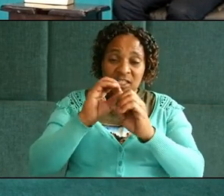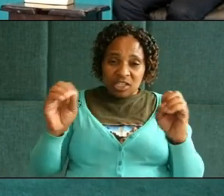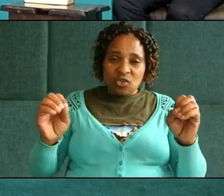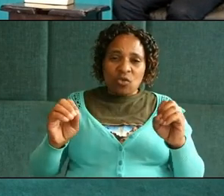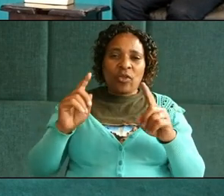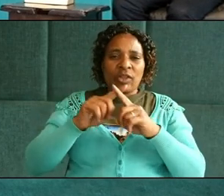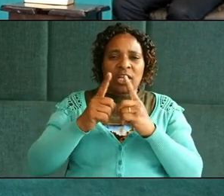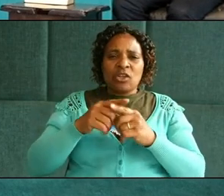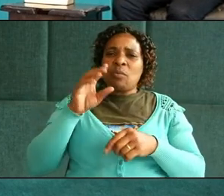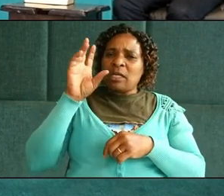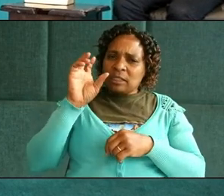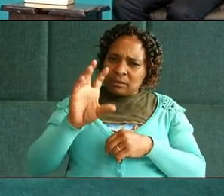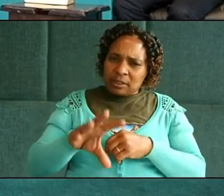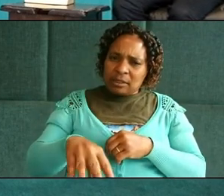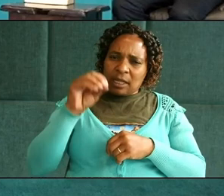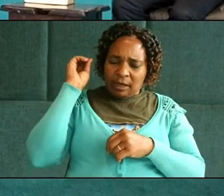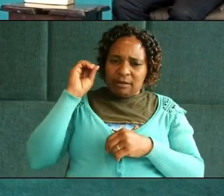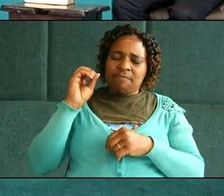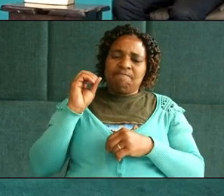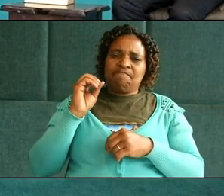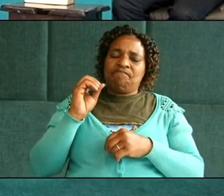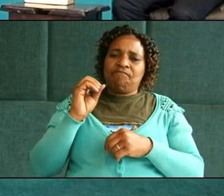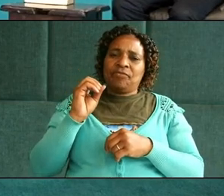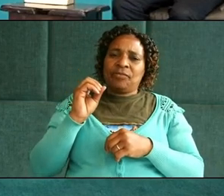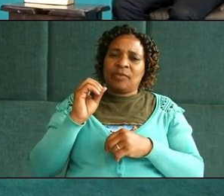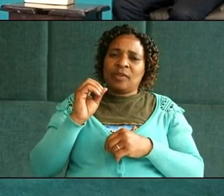move on. Yeah.